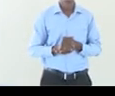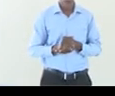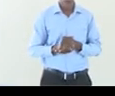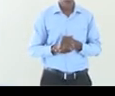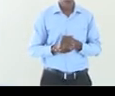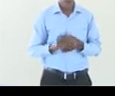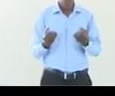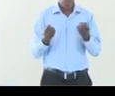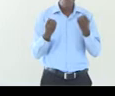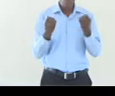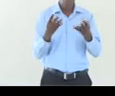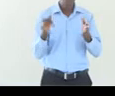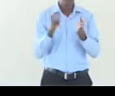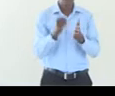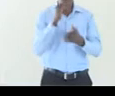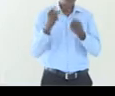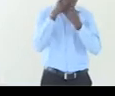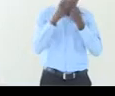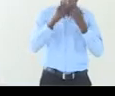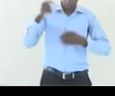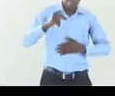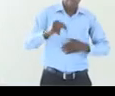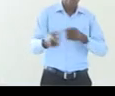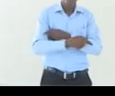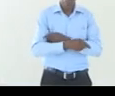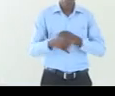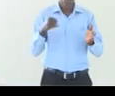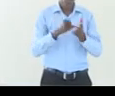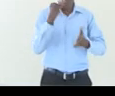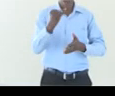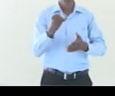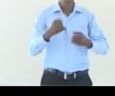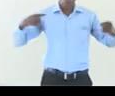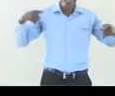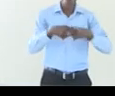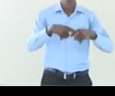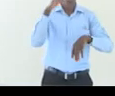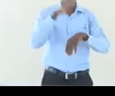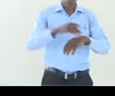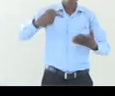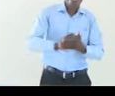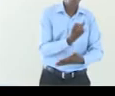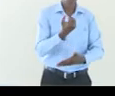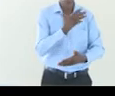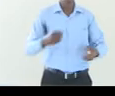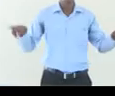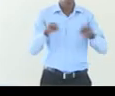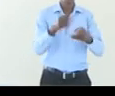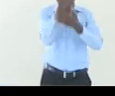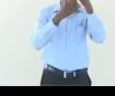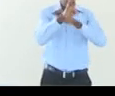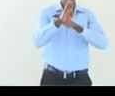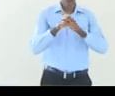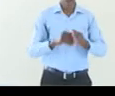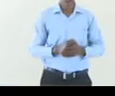The widespread indiscipline in our society is an affront on the gospel. The corruption in all sectors of our